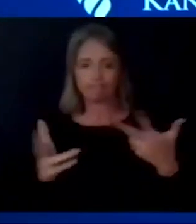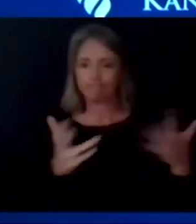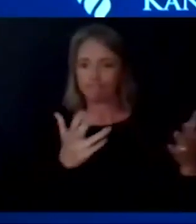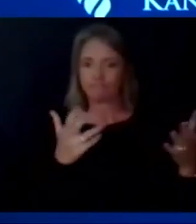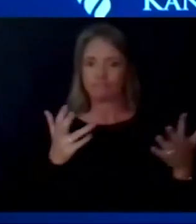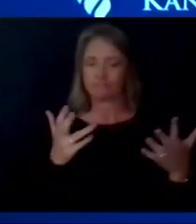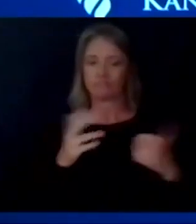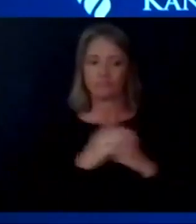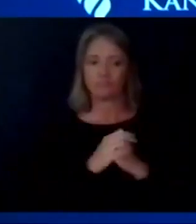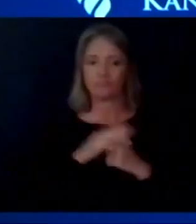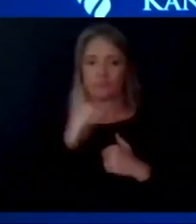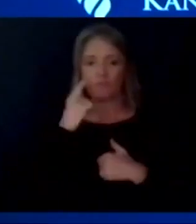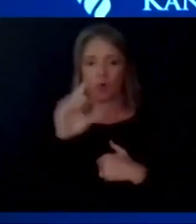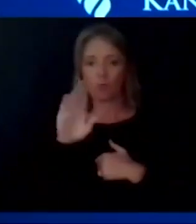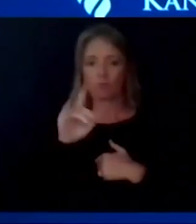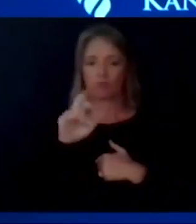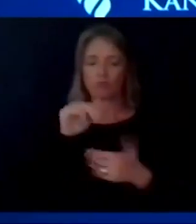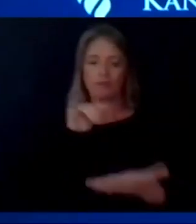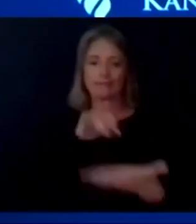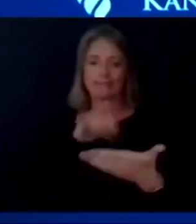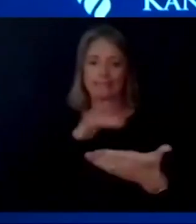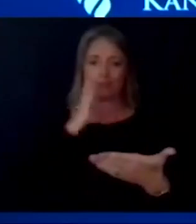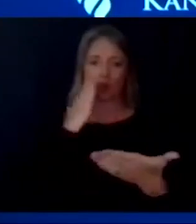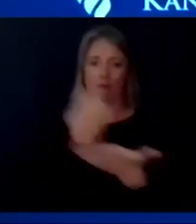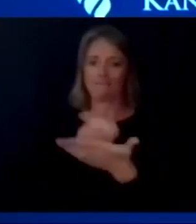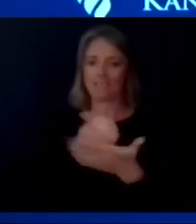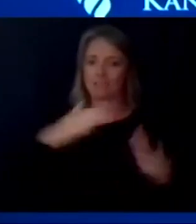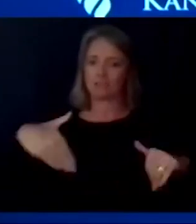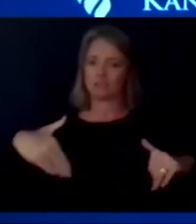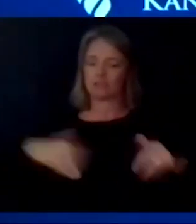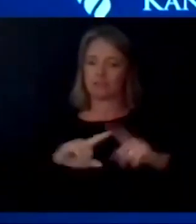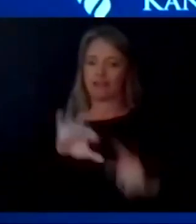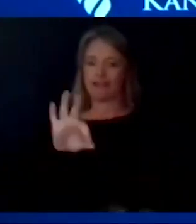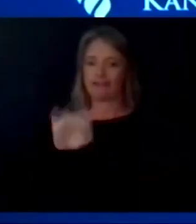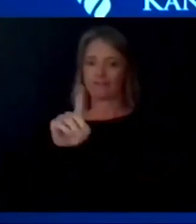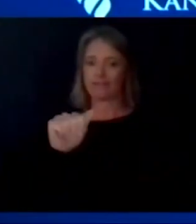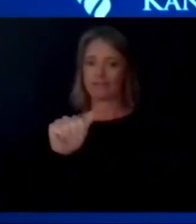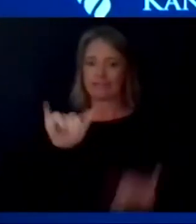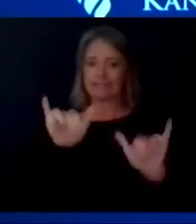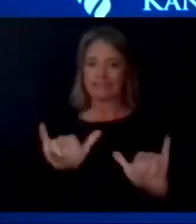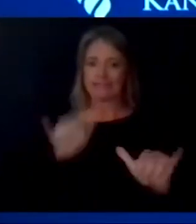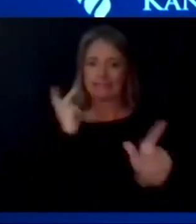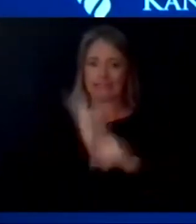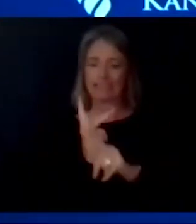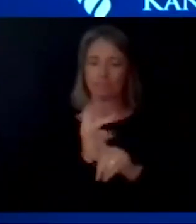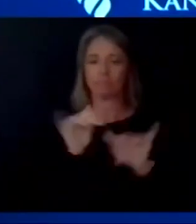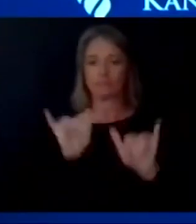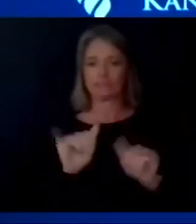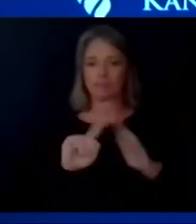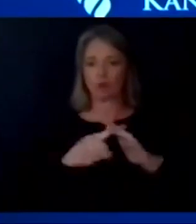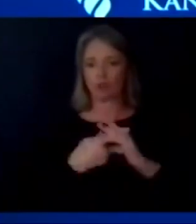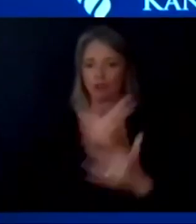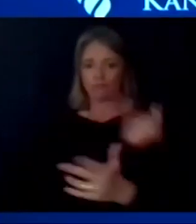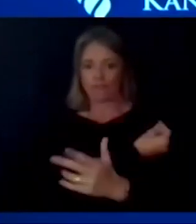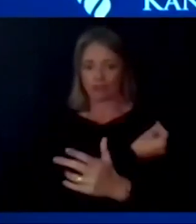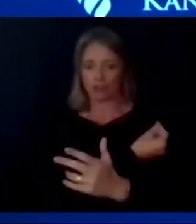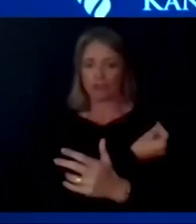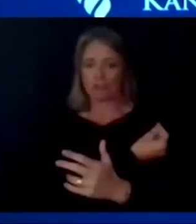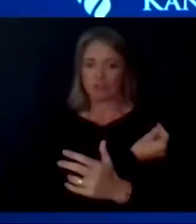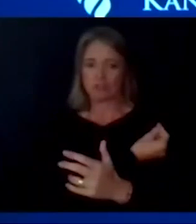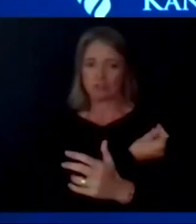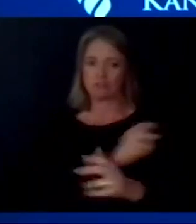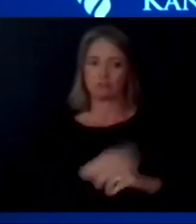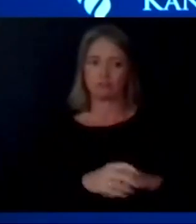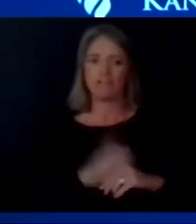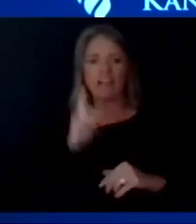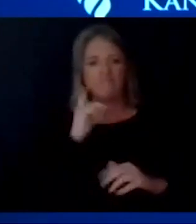ongoing. I don't think we know the evidence to that yet. Right now, the FDA is recommending staying with whatever your initial vaccination was. I suspect that'll be the policy for the next few